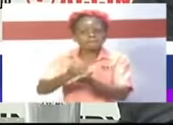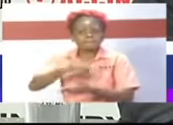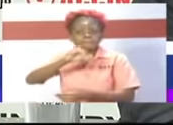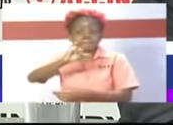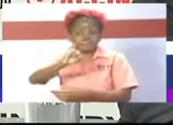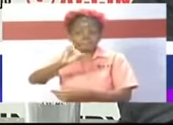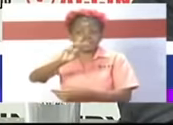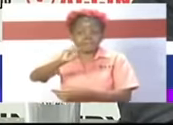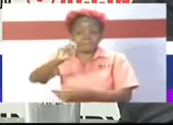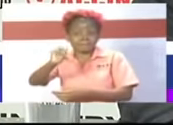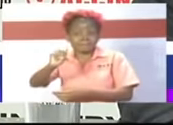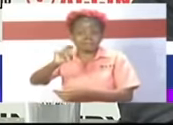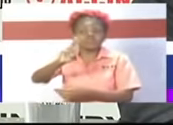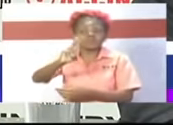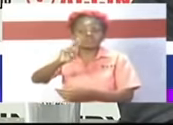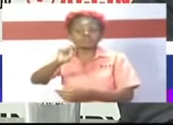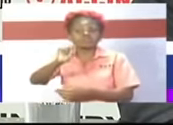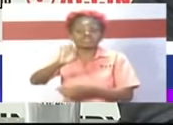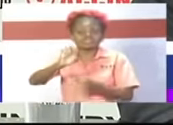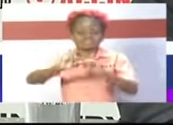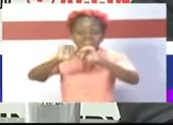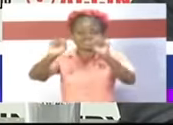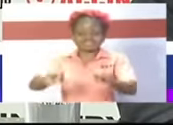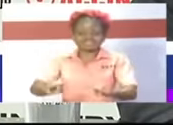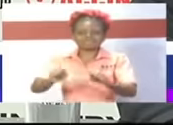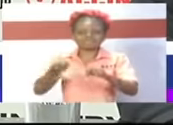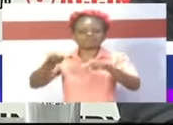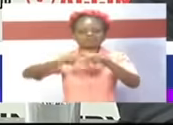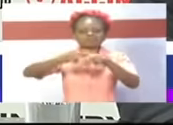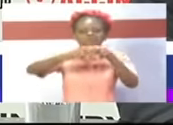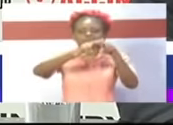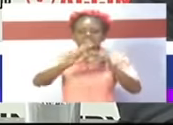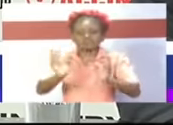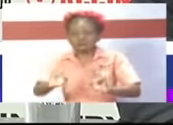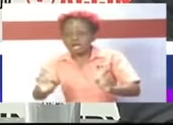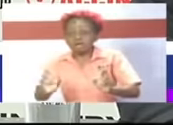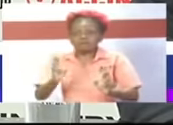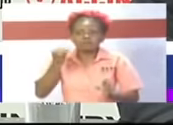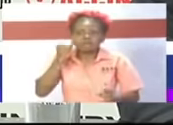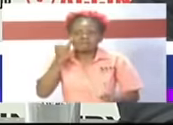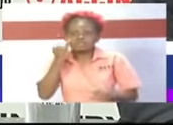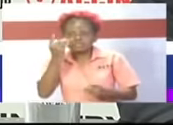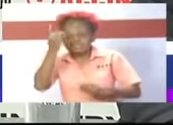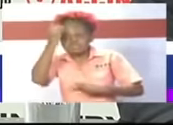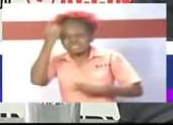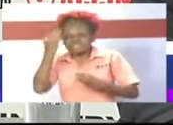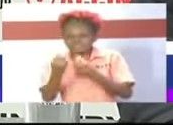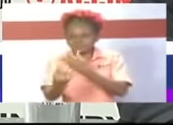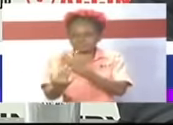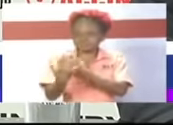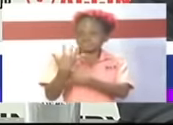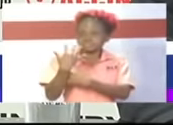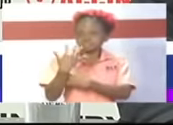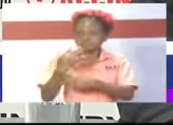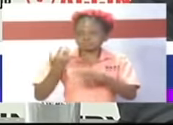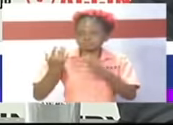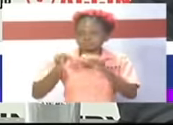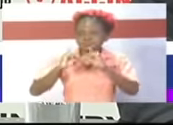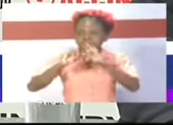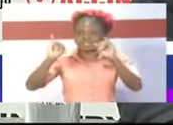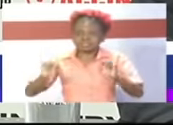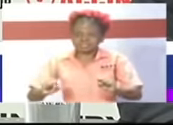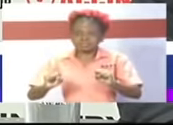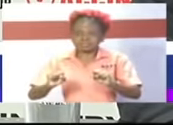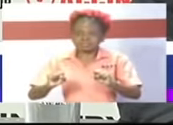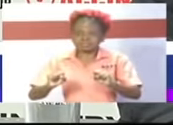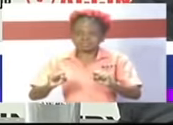respond to an infection, whether the infection is viral or otherwise. But the